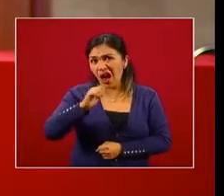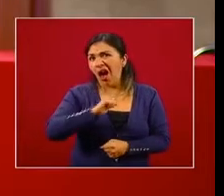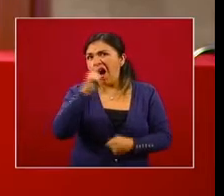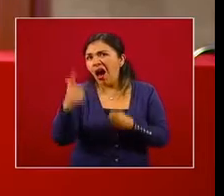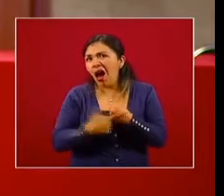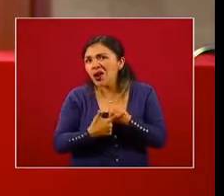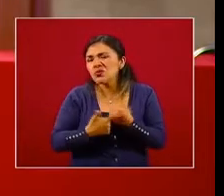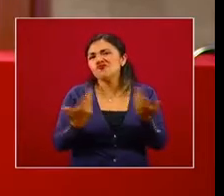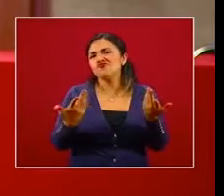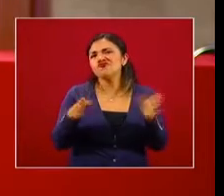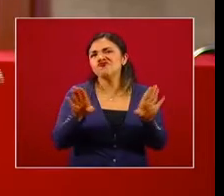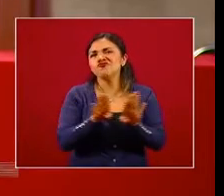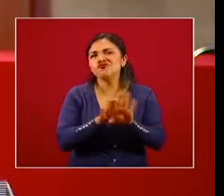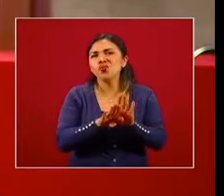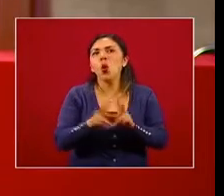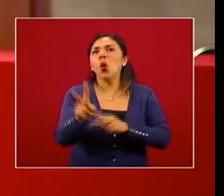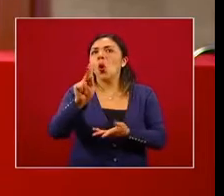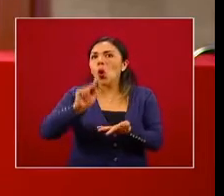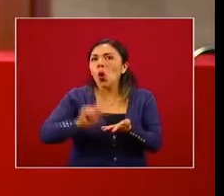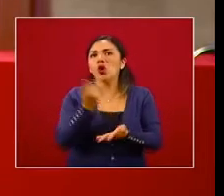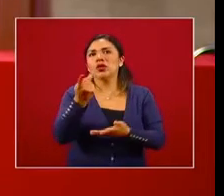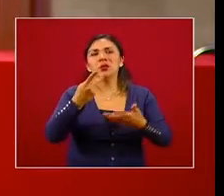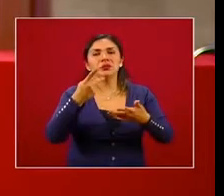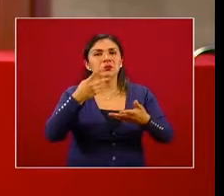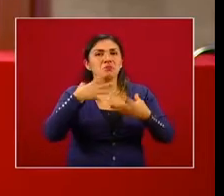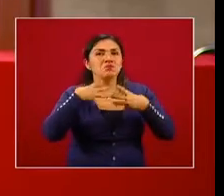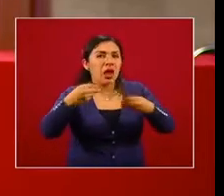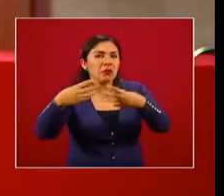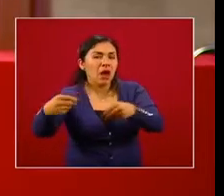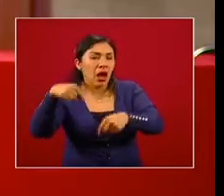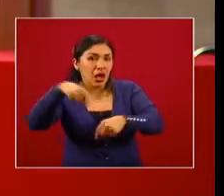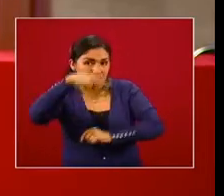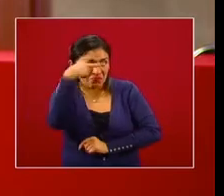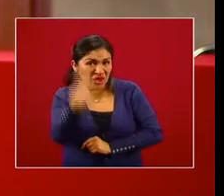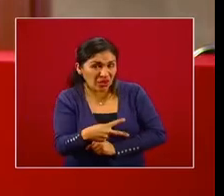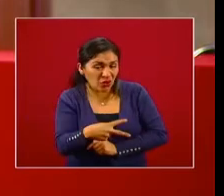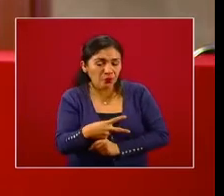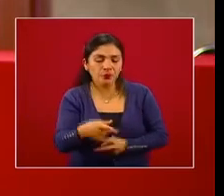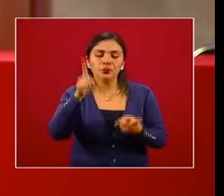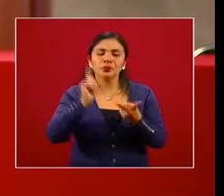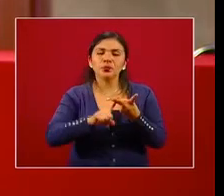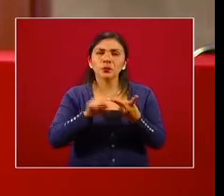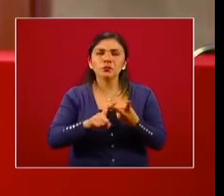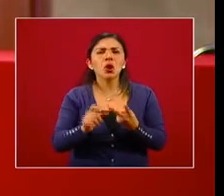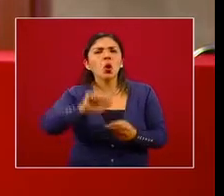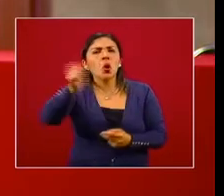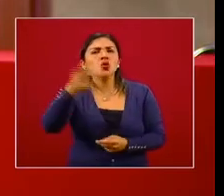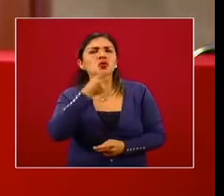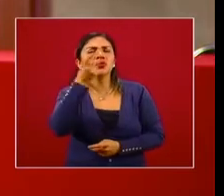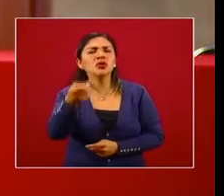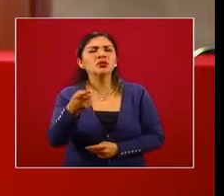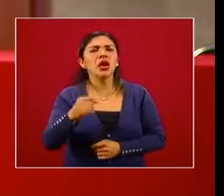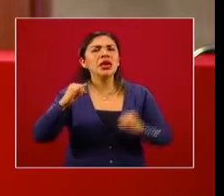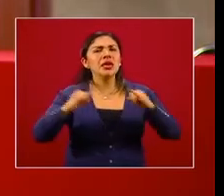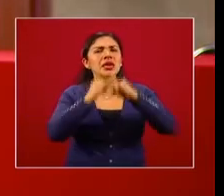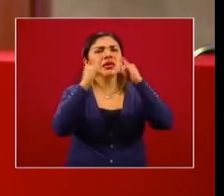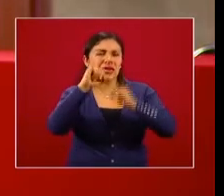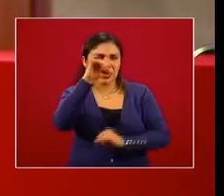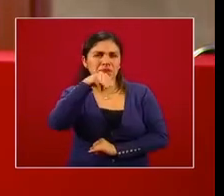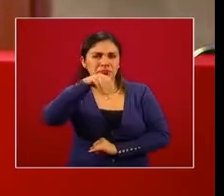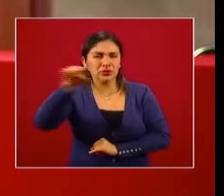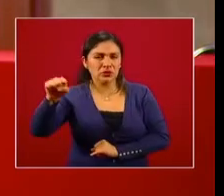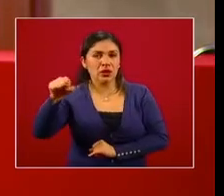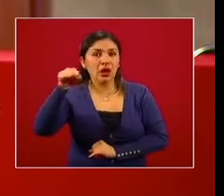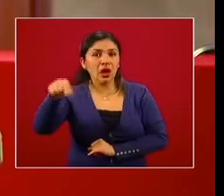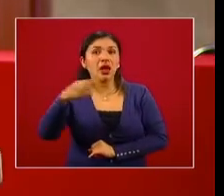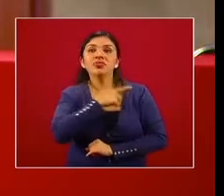a risk for us, doesn't it? In terms of a resurgence of contagion in Mexico? And a second thing,